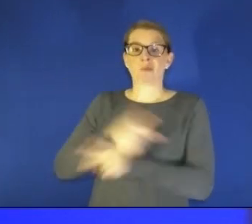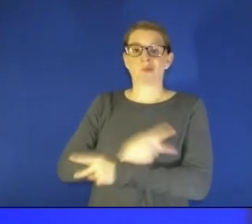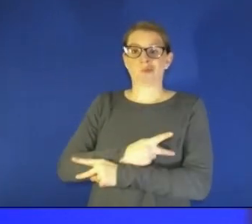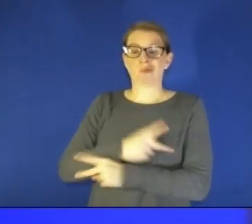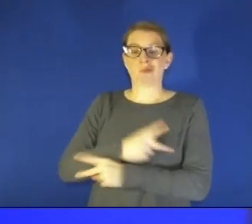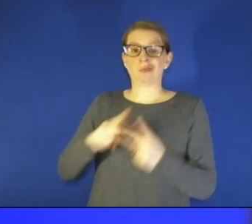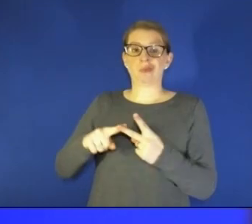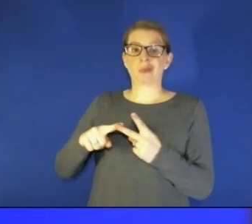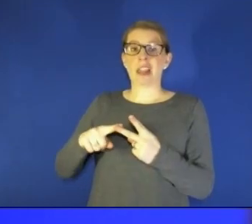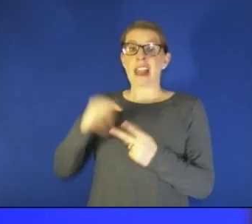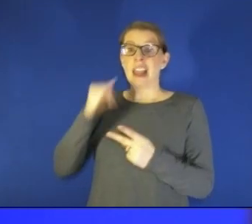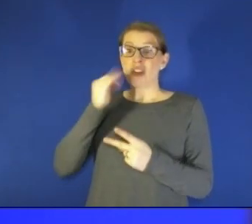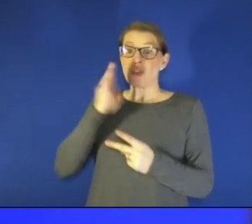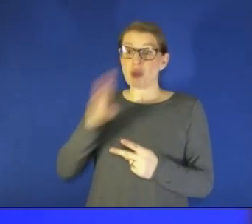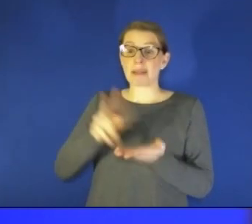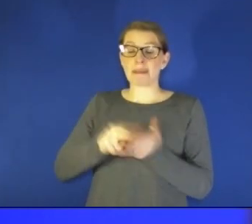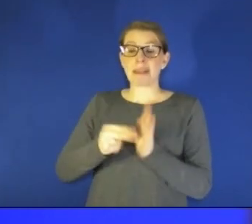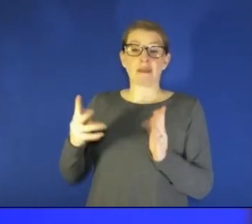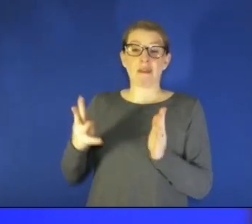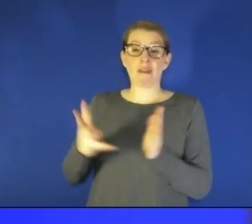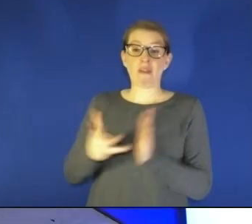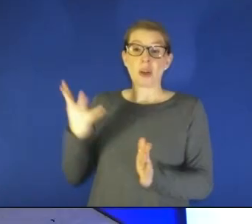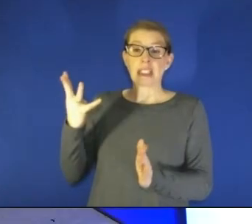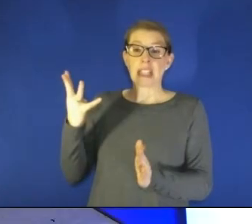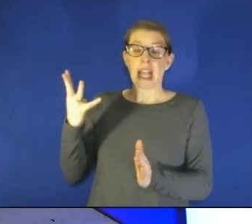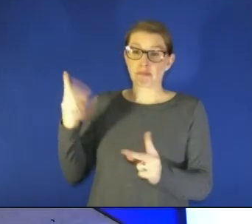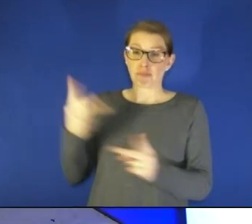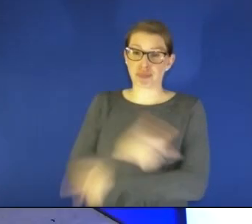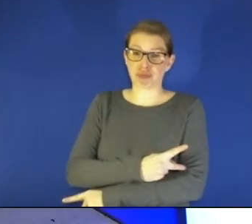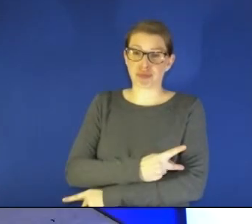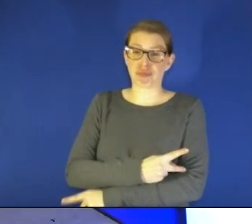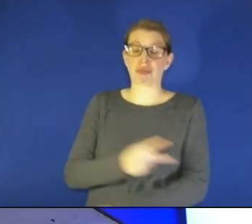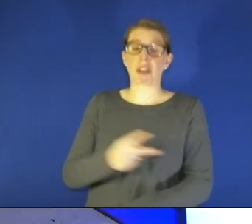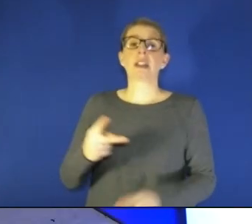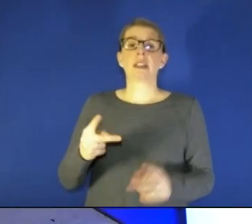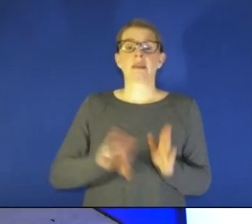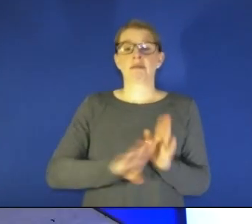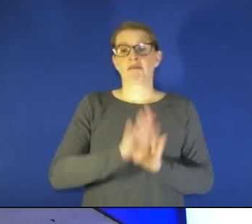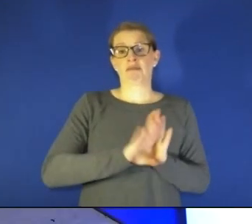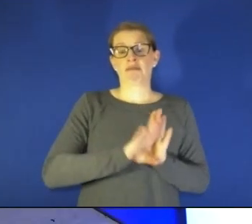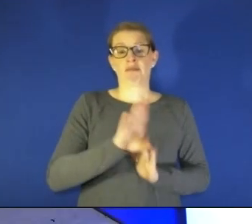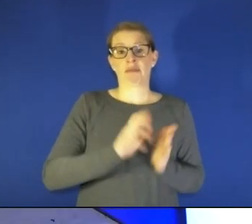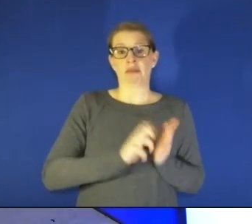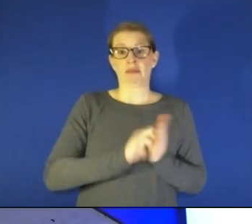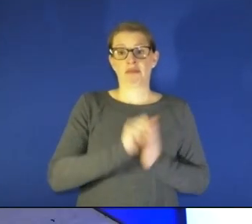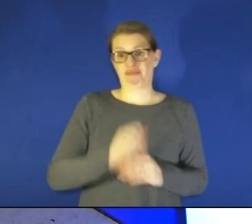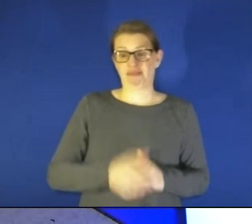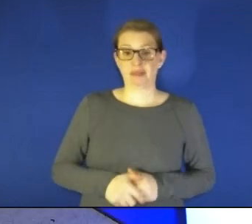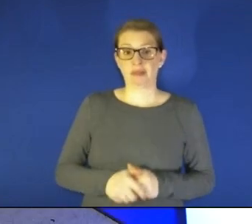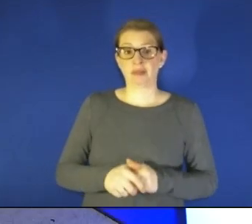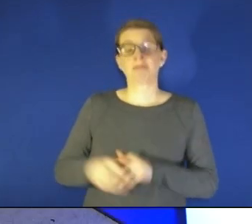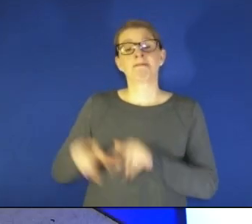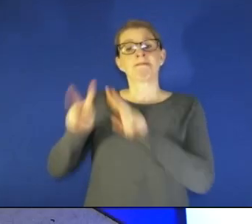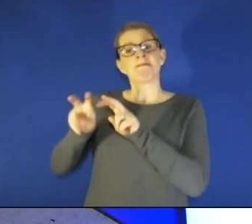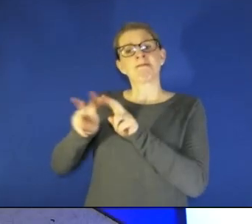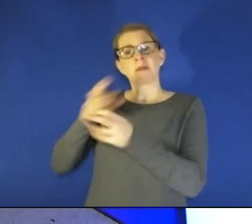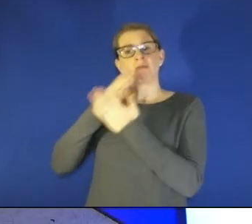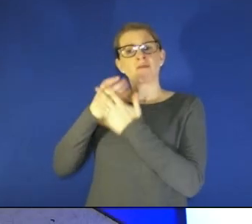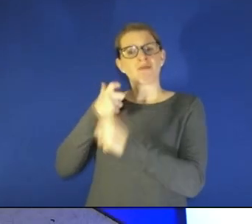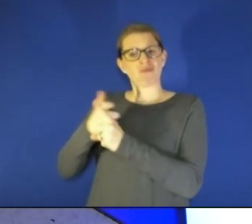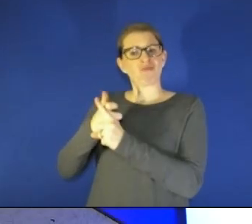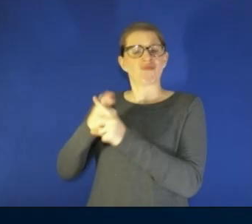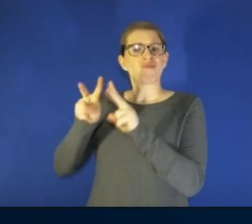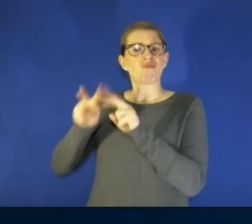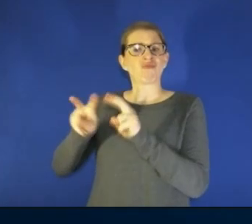4-fold. And so those are significant risk factors. But it's smart for her to be looking into that and Yes. asking questions. I like that. Dr. Hawkinson, I